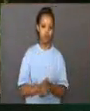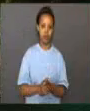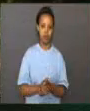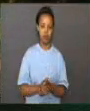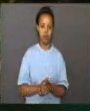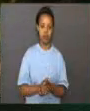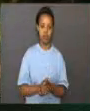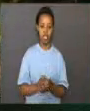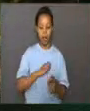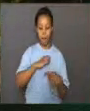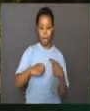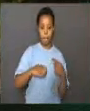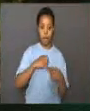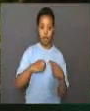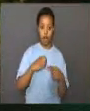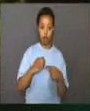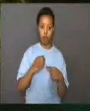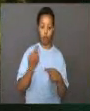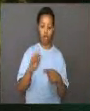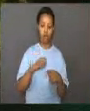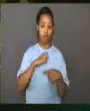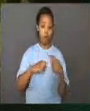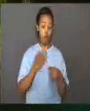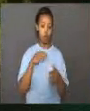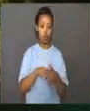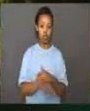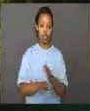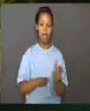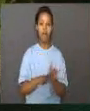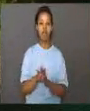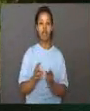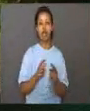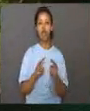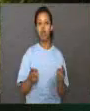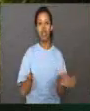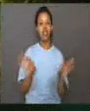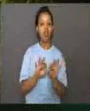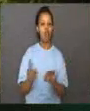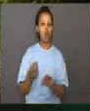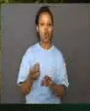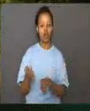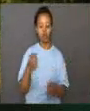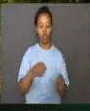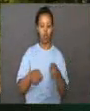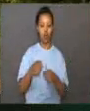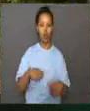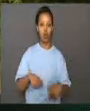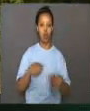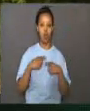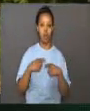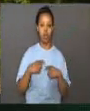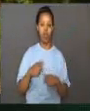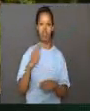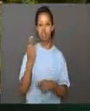In the global ecosystem, bacteria play a very crucial role.